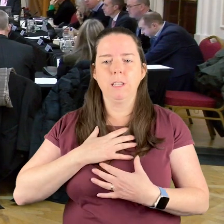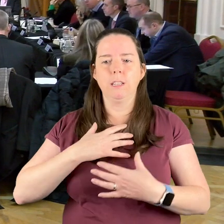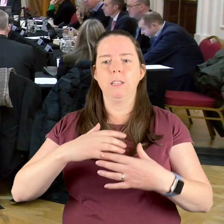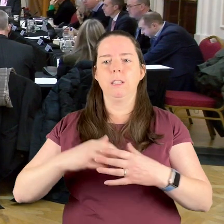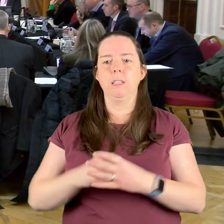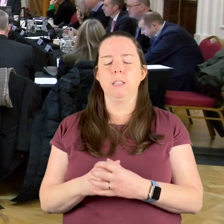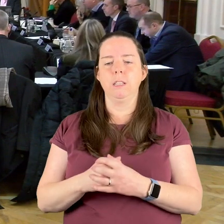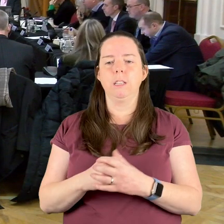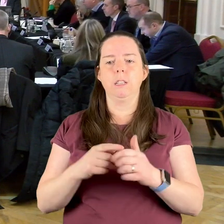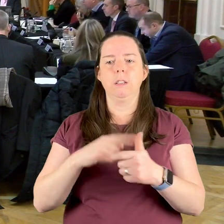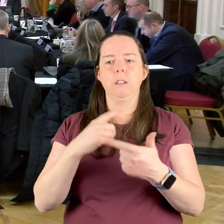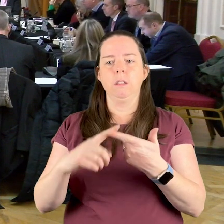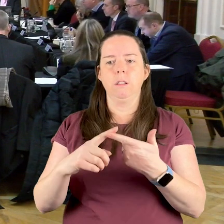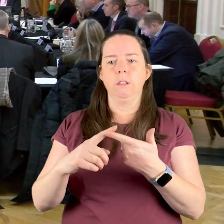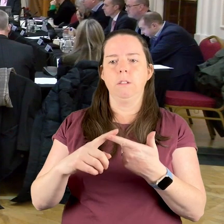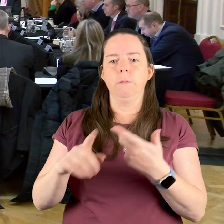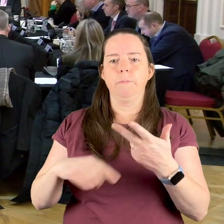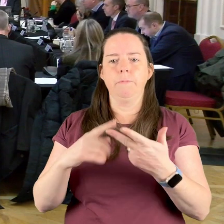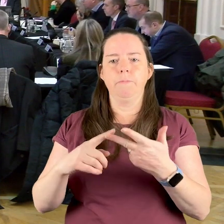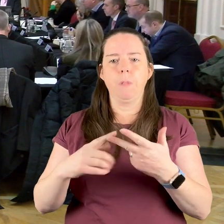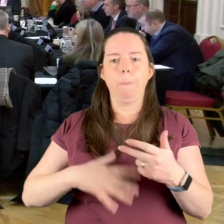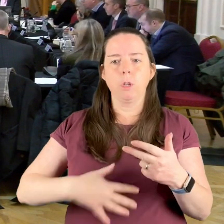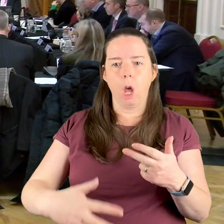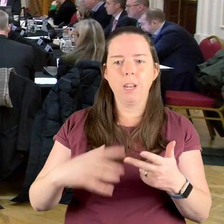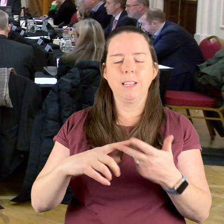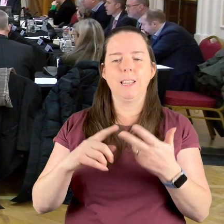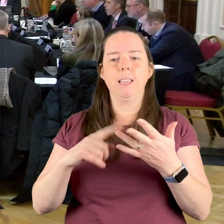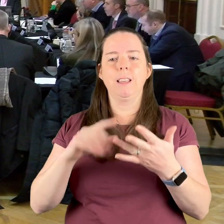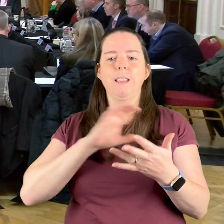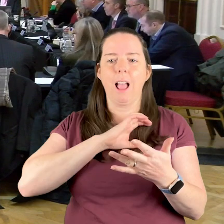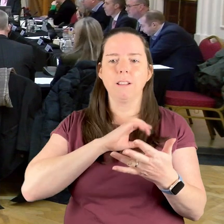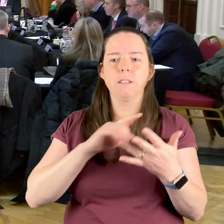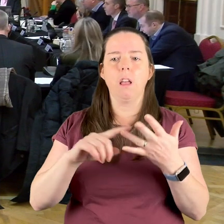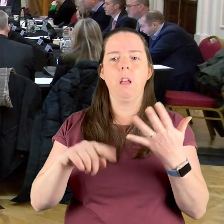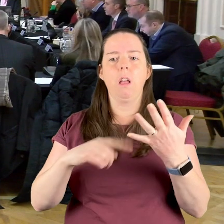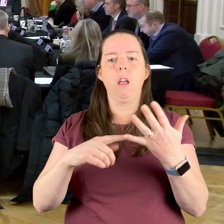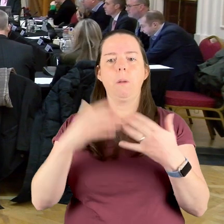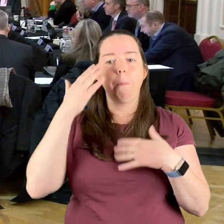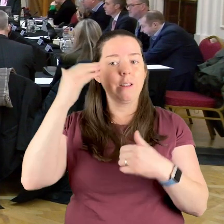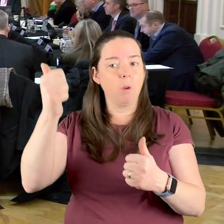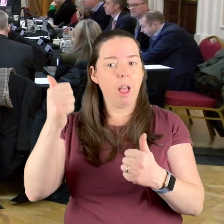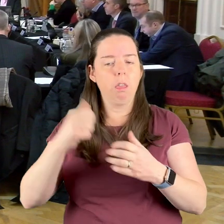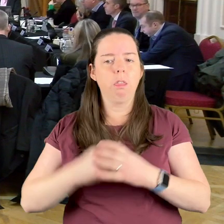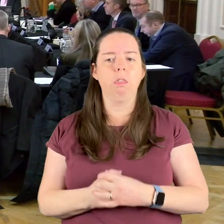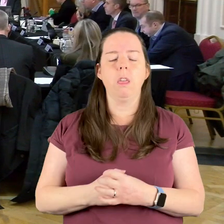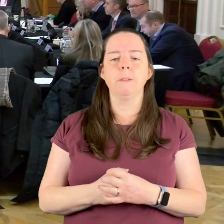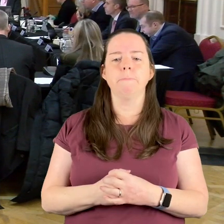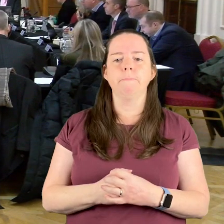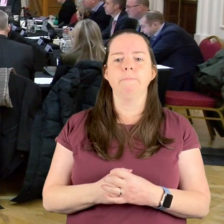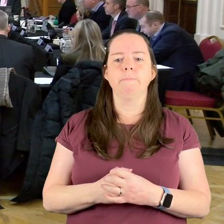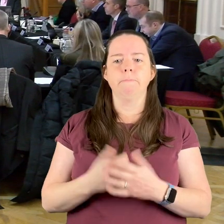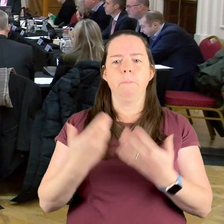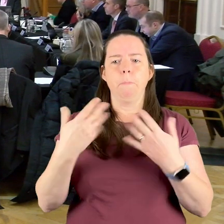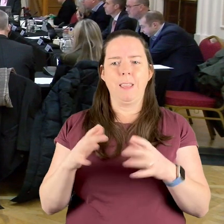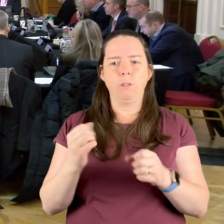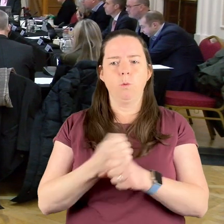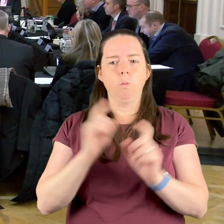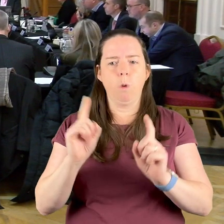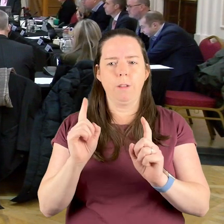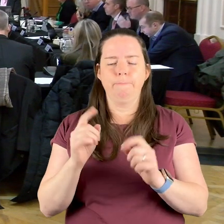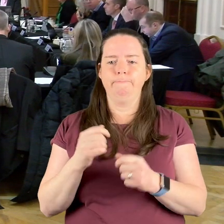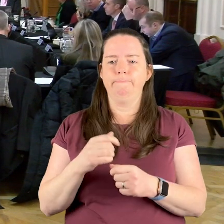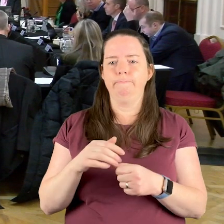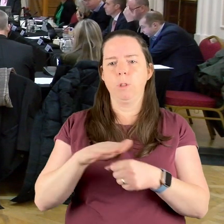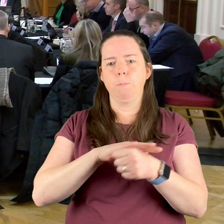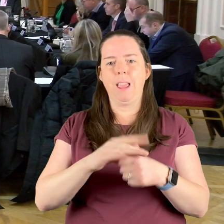Hypertension, respiratory, maternity, cancer, and mental health. And what we've